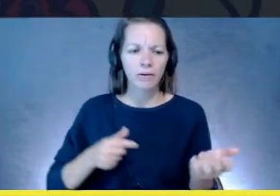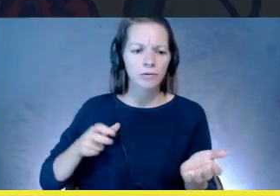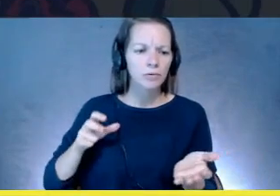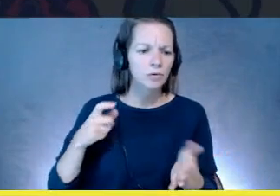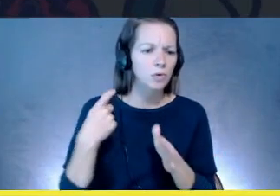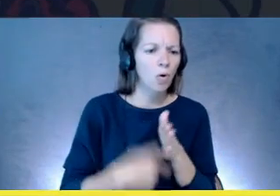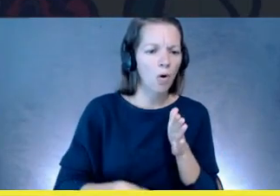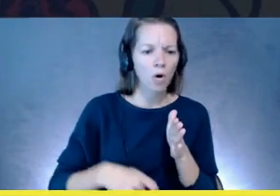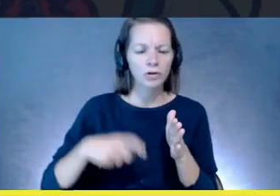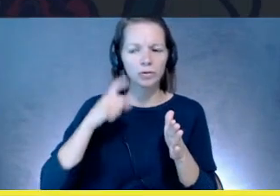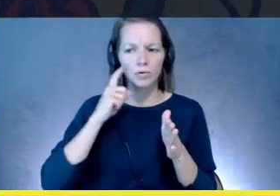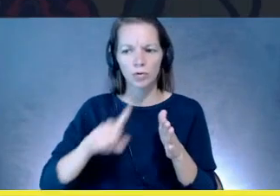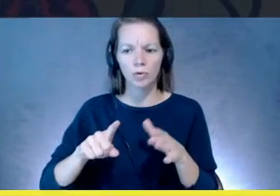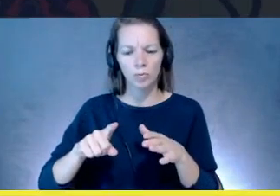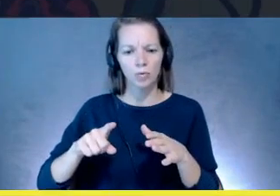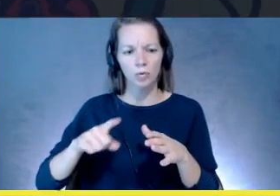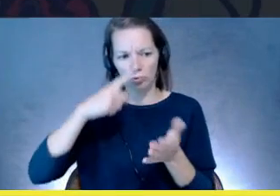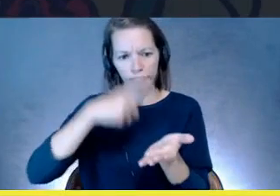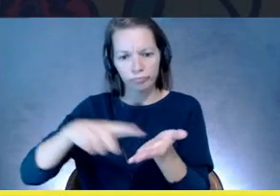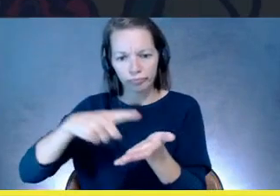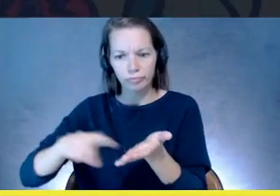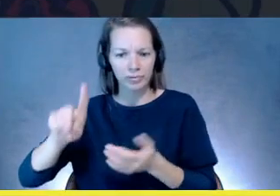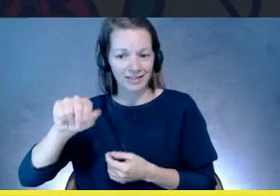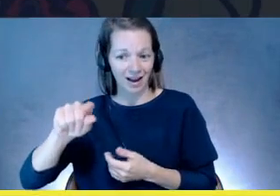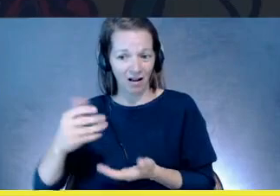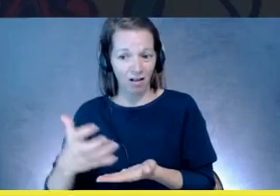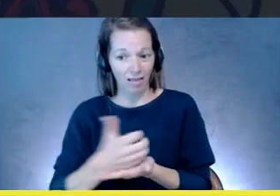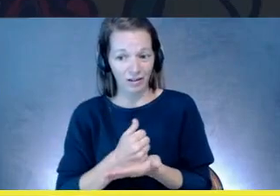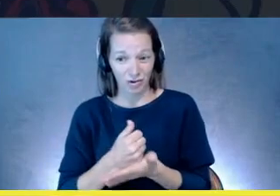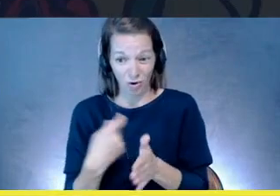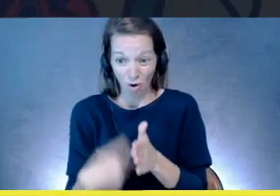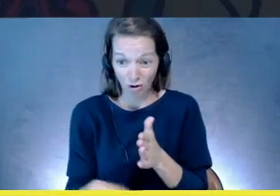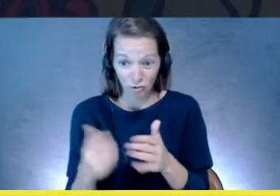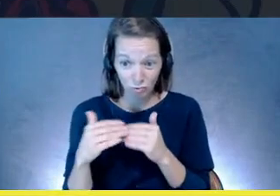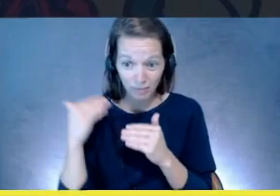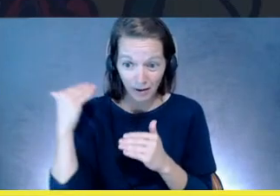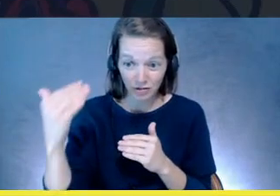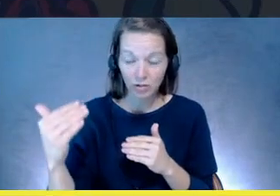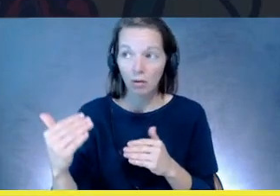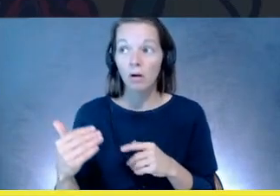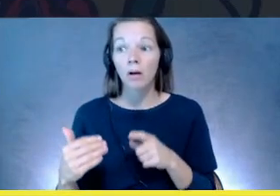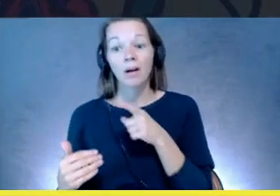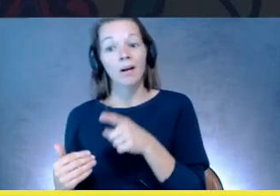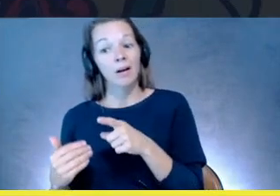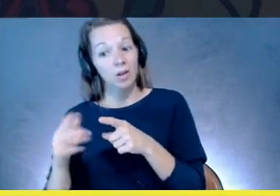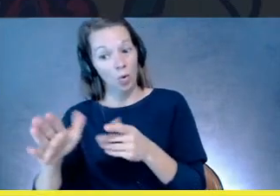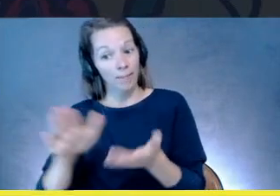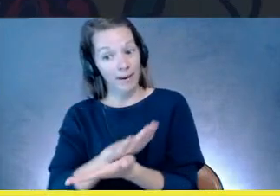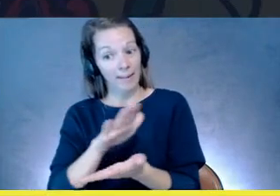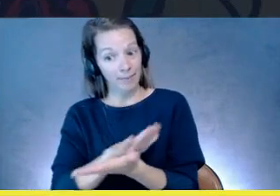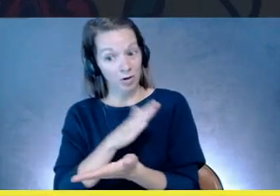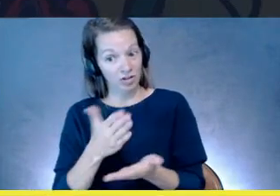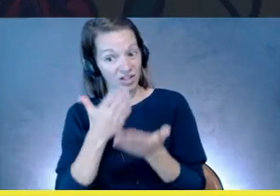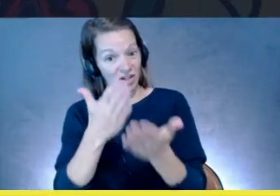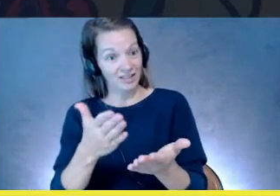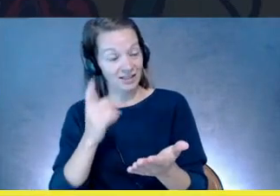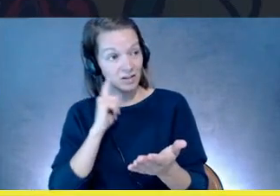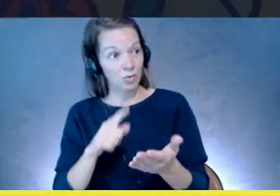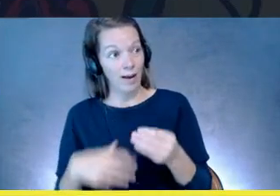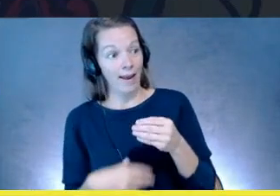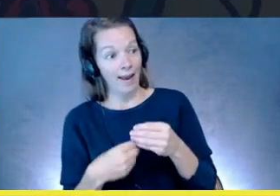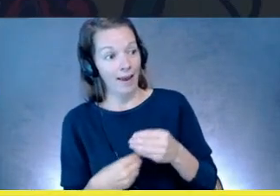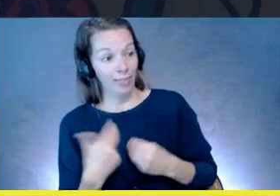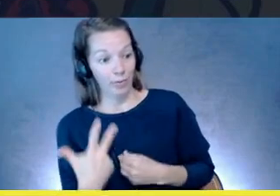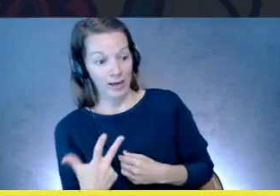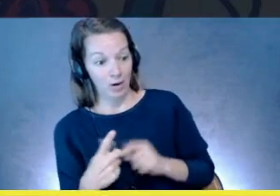of data collection. You suggest in your paper adding 3 questions to what are already 6 questions